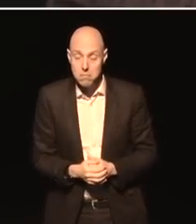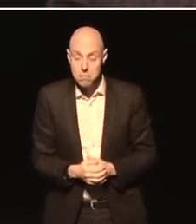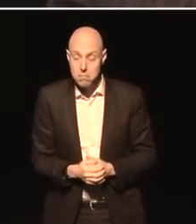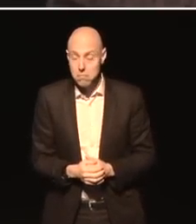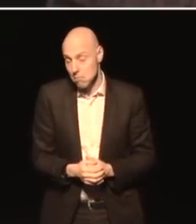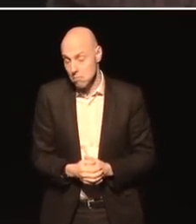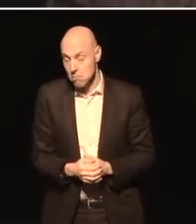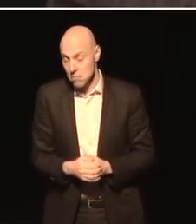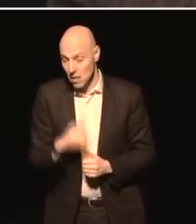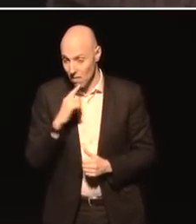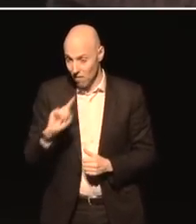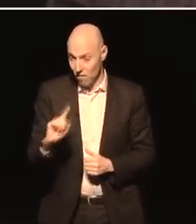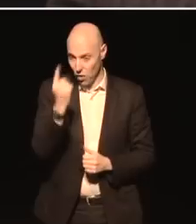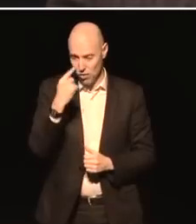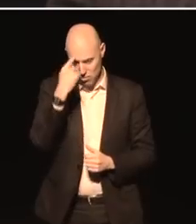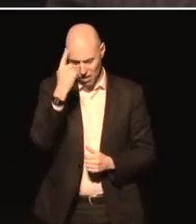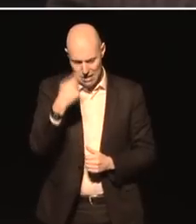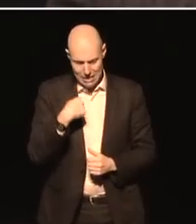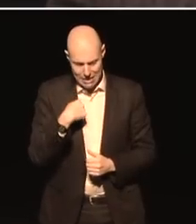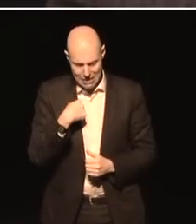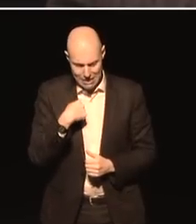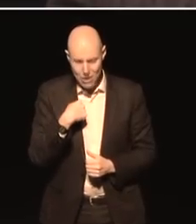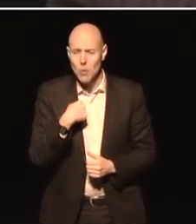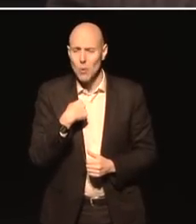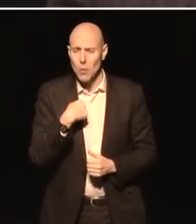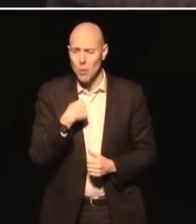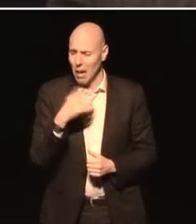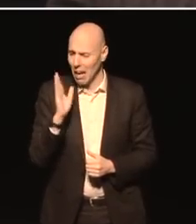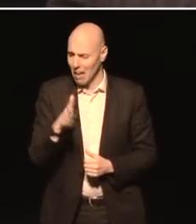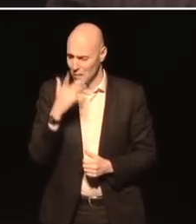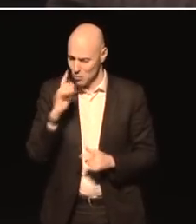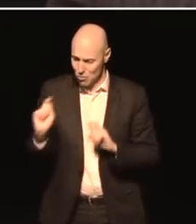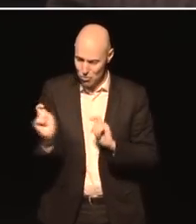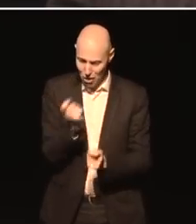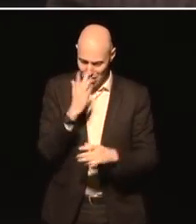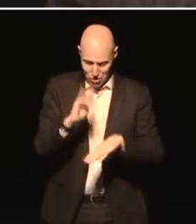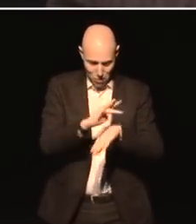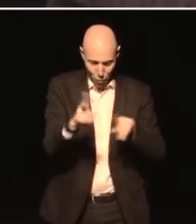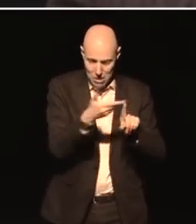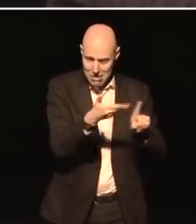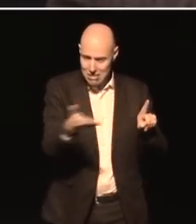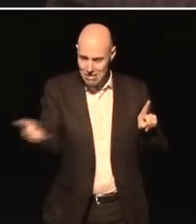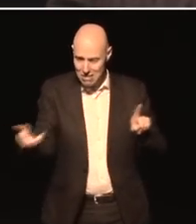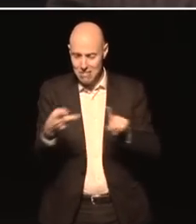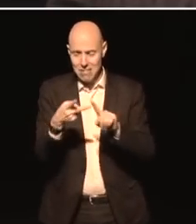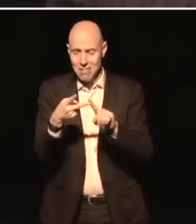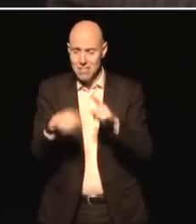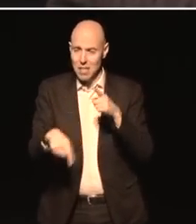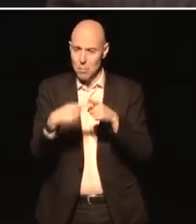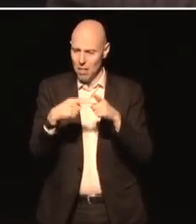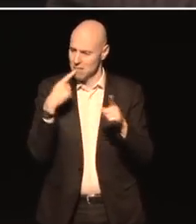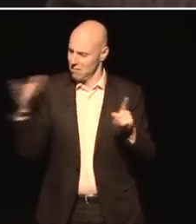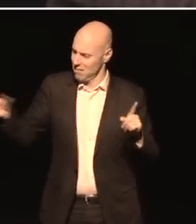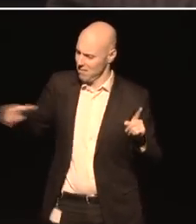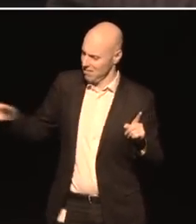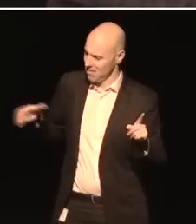So one of the first things that I realized I had to do was to change our repertoire and to find collaborators that had a different